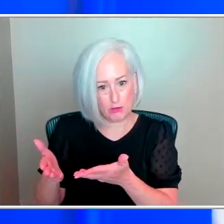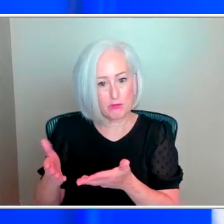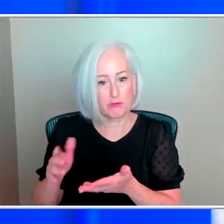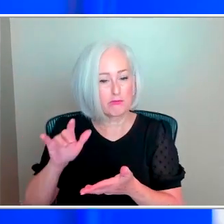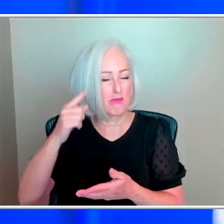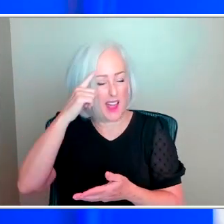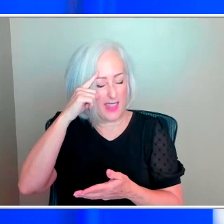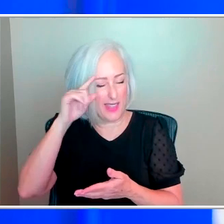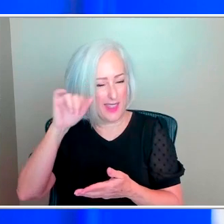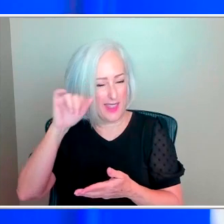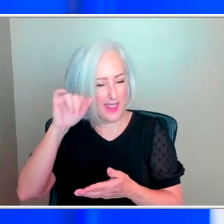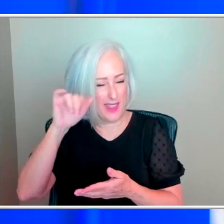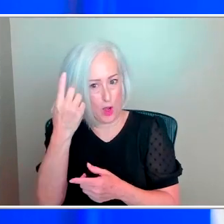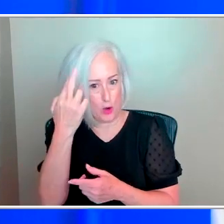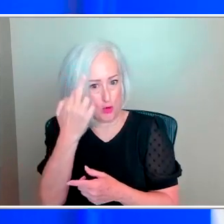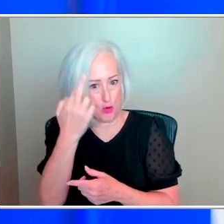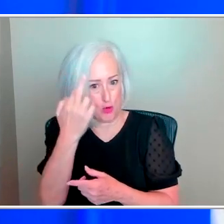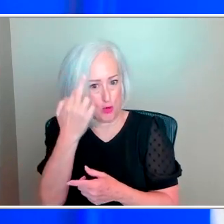in it,